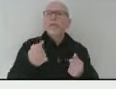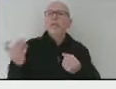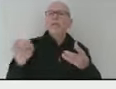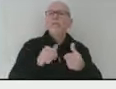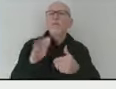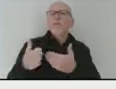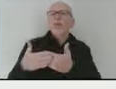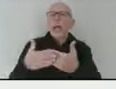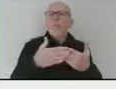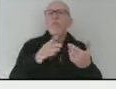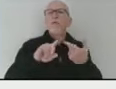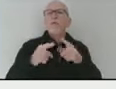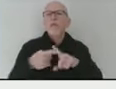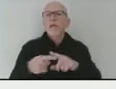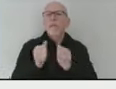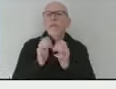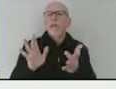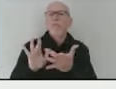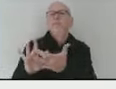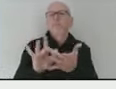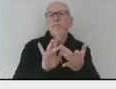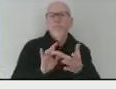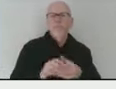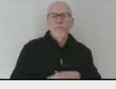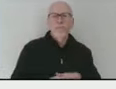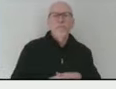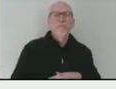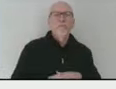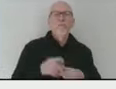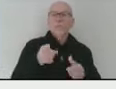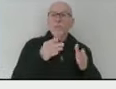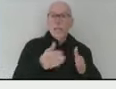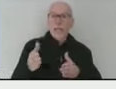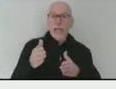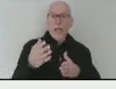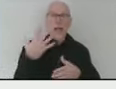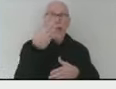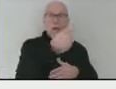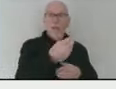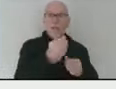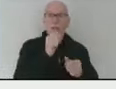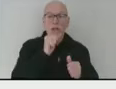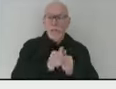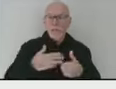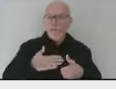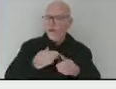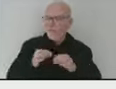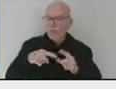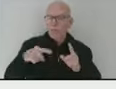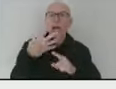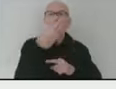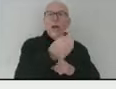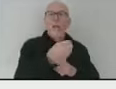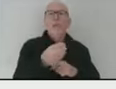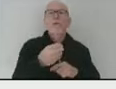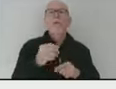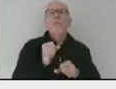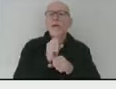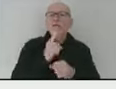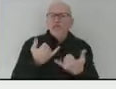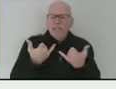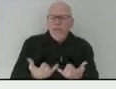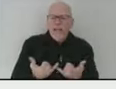close contact. If you do plan to be with people outside your immediate household or social bubble, take steps now to